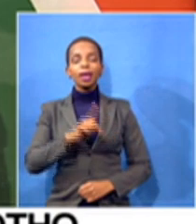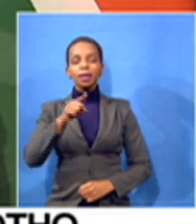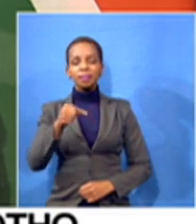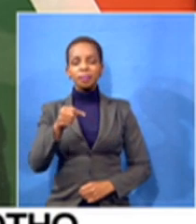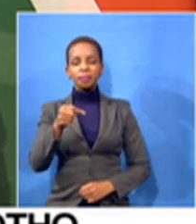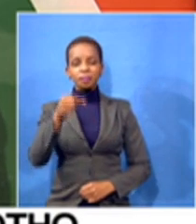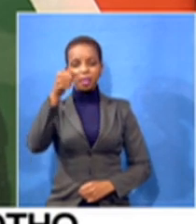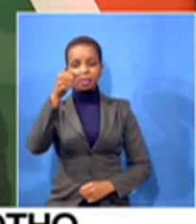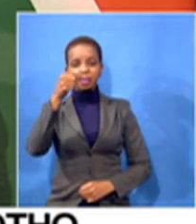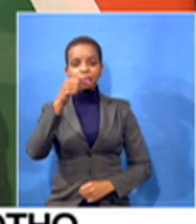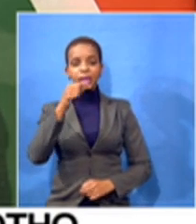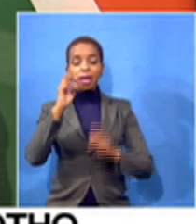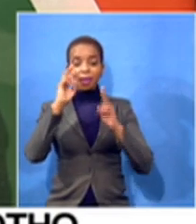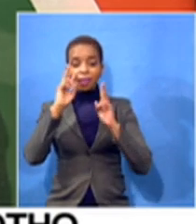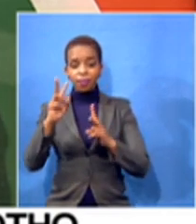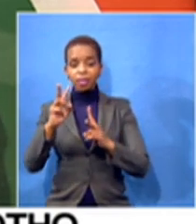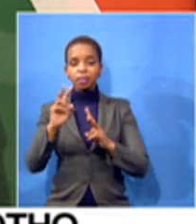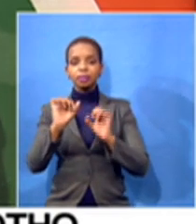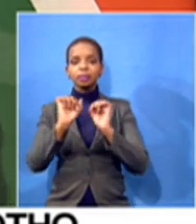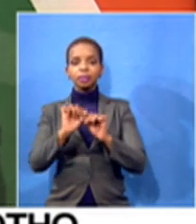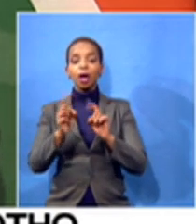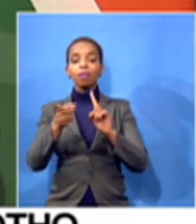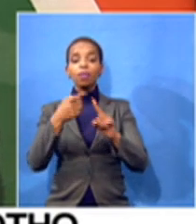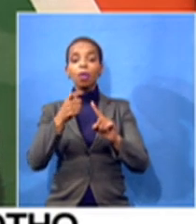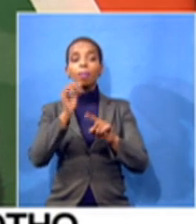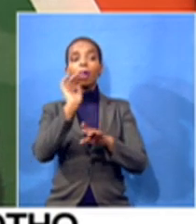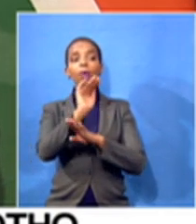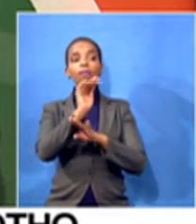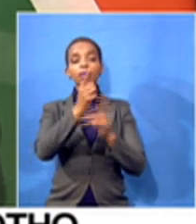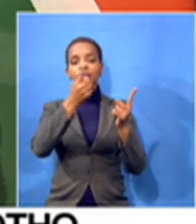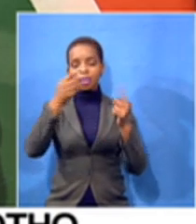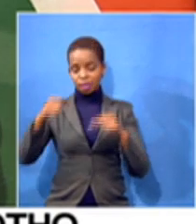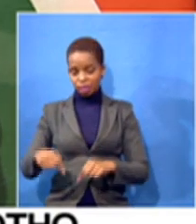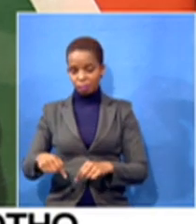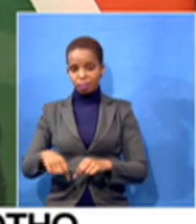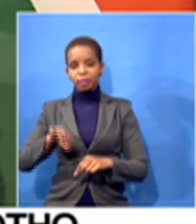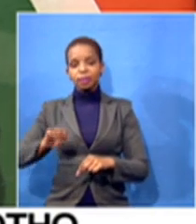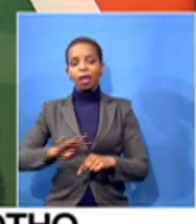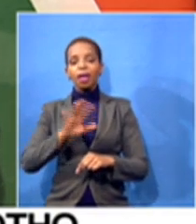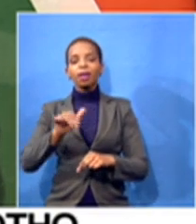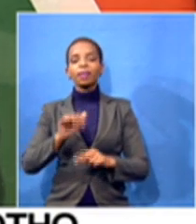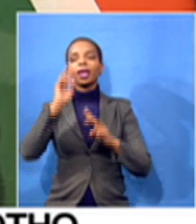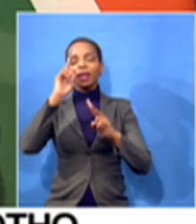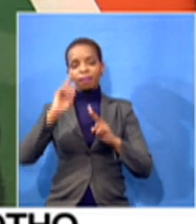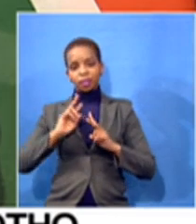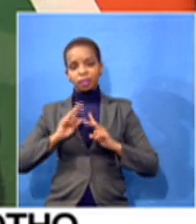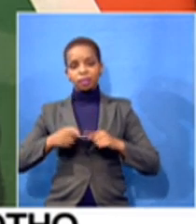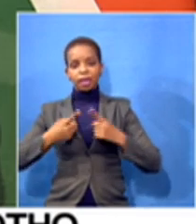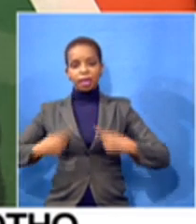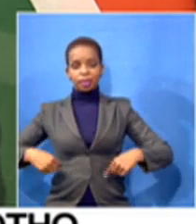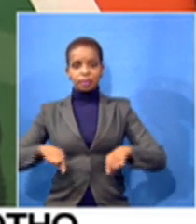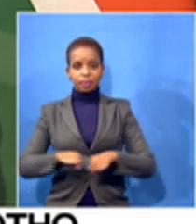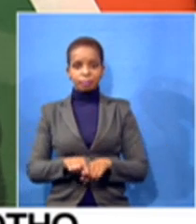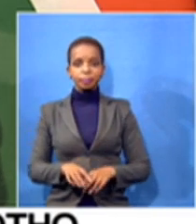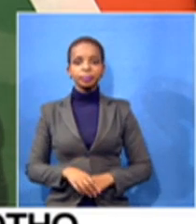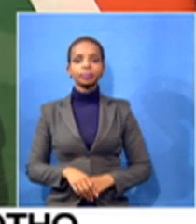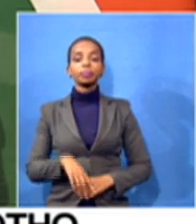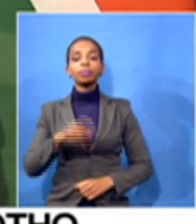come to South Africa and visit us. And that is why even during the time